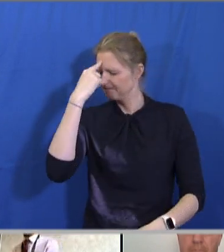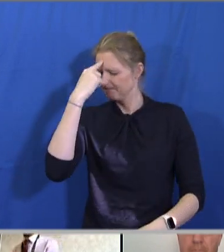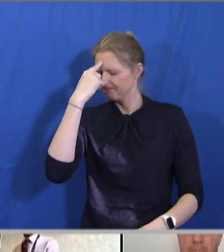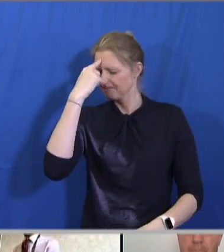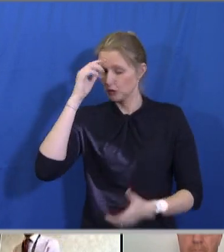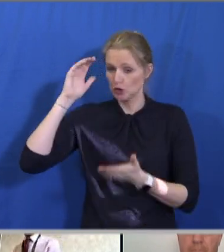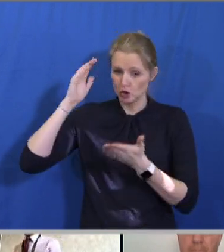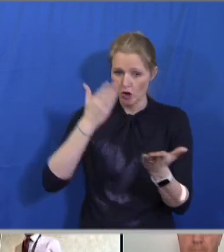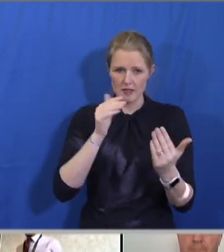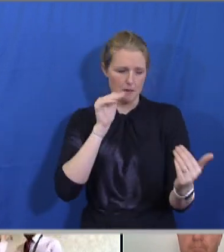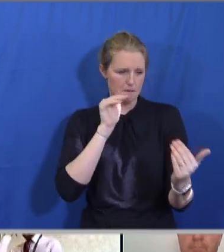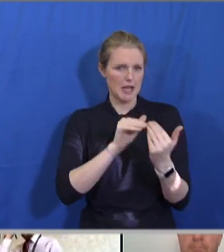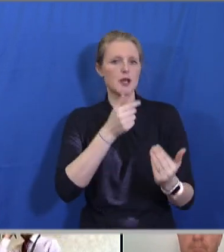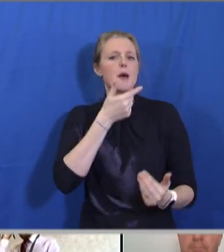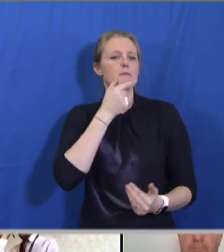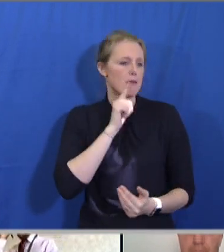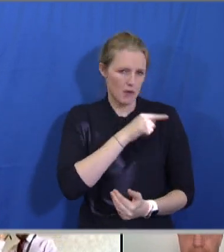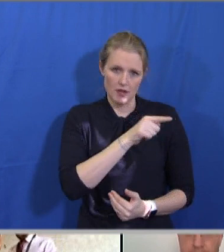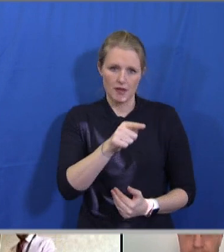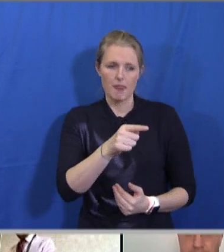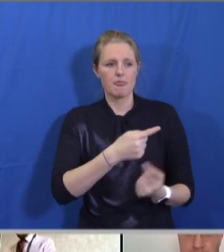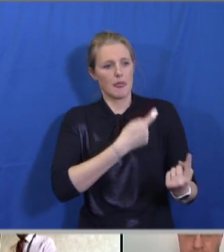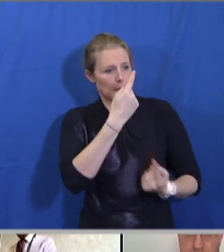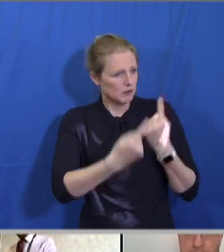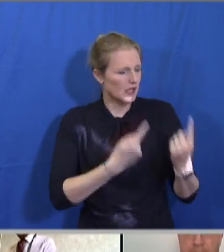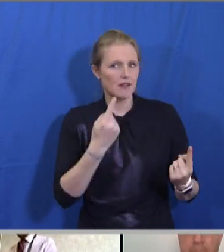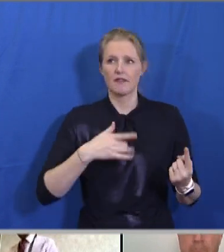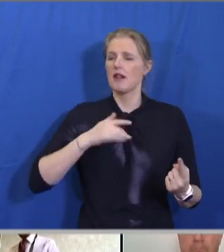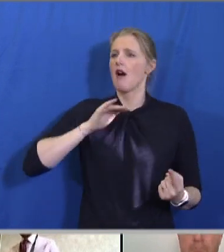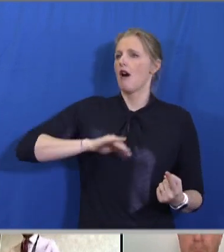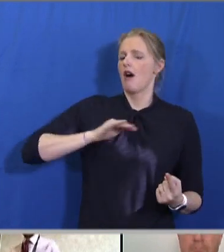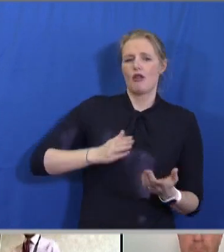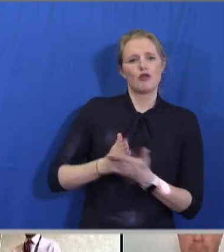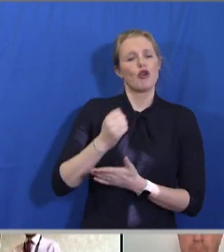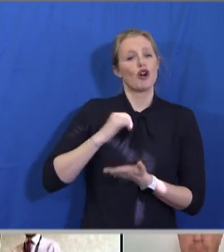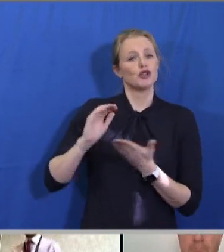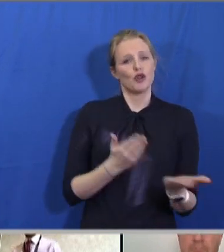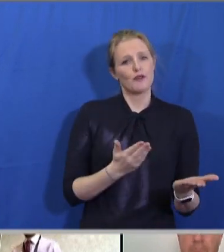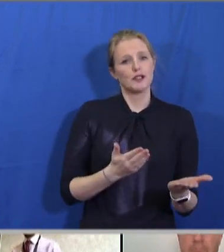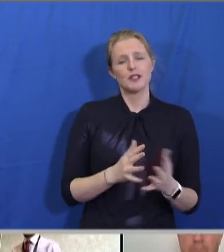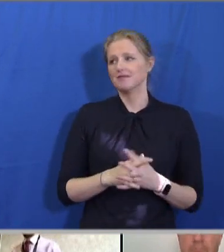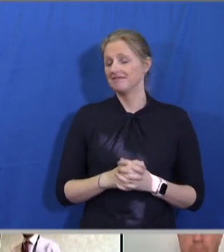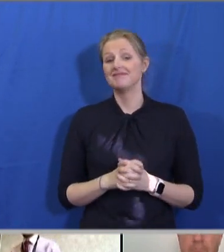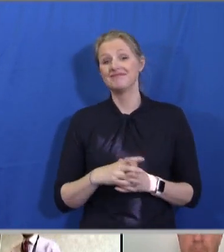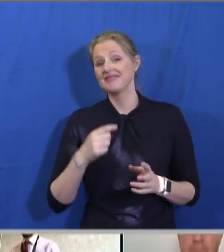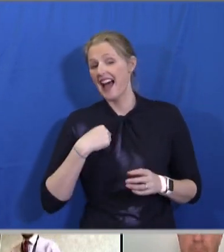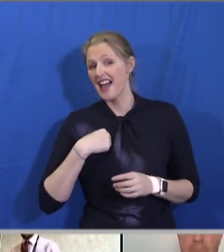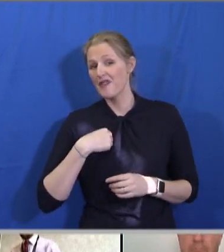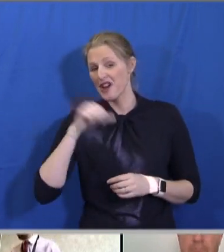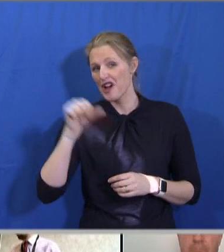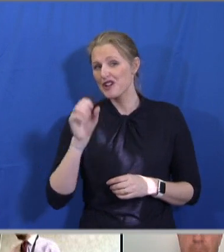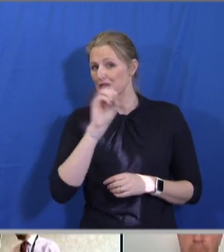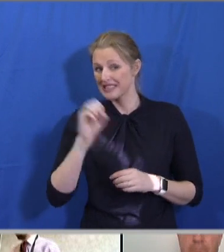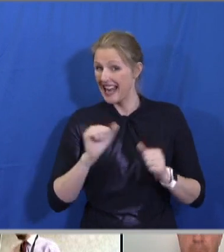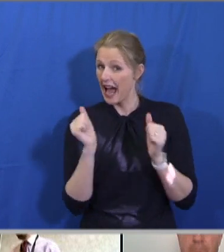that delivers for the individual and for the person. Yes, I 100% agree,